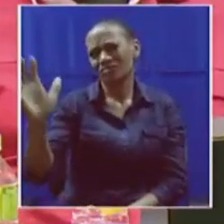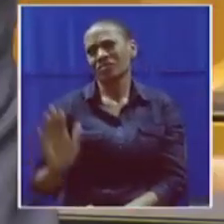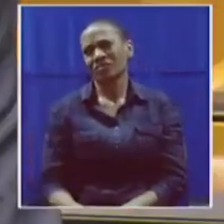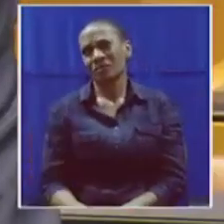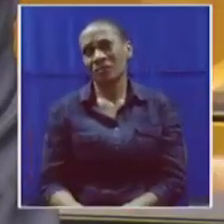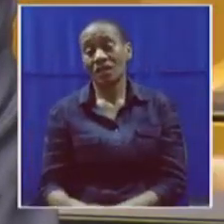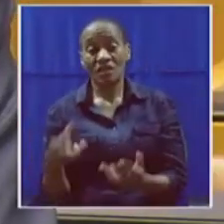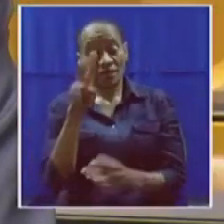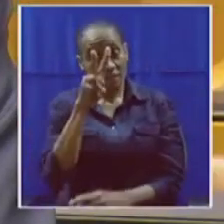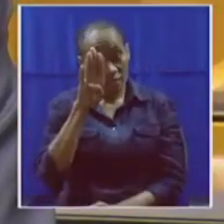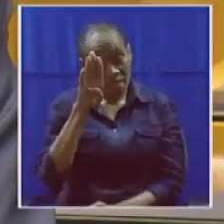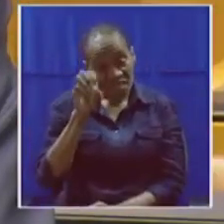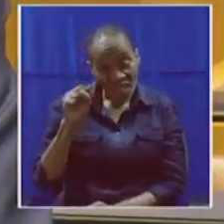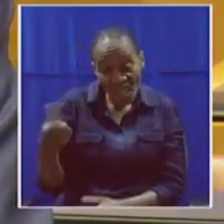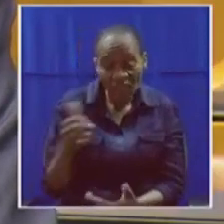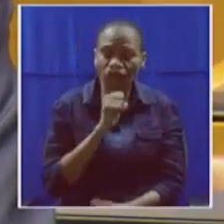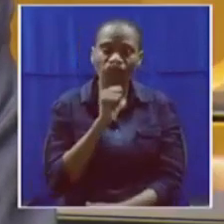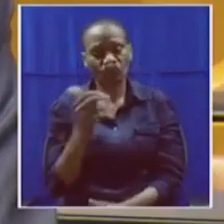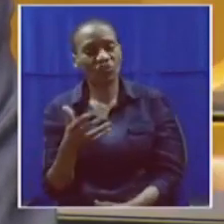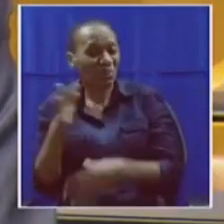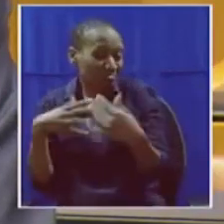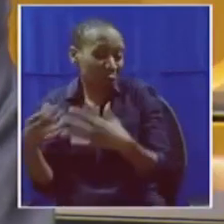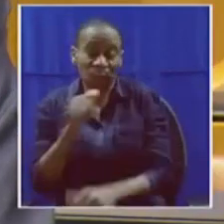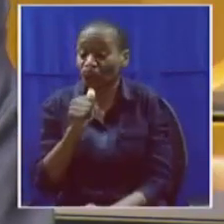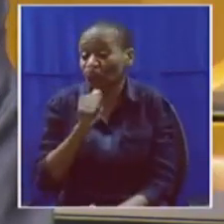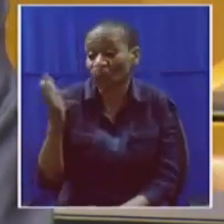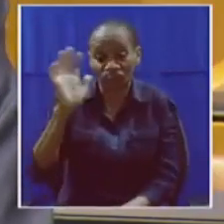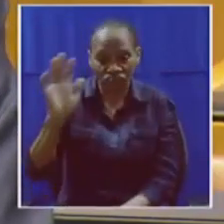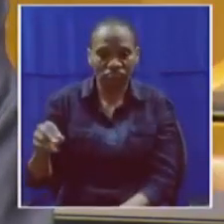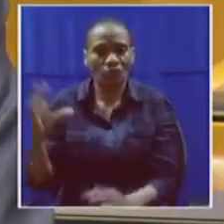Whether it's the VBS or who else,